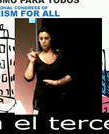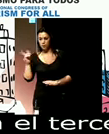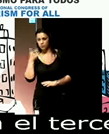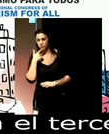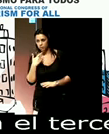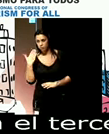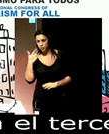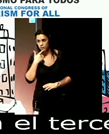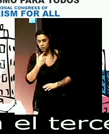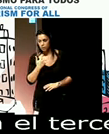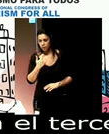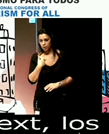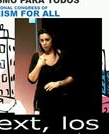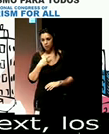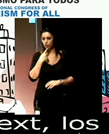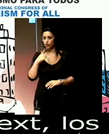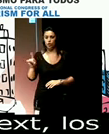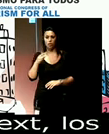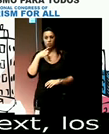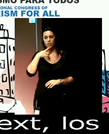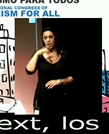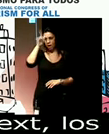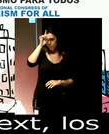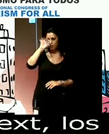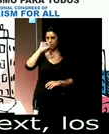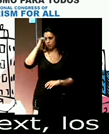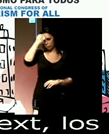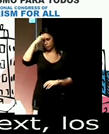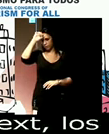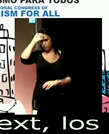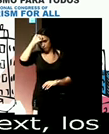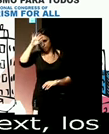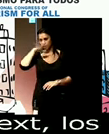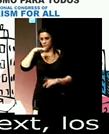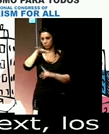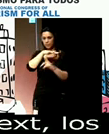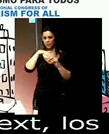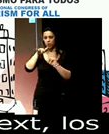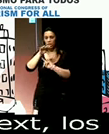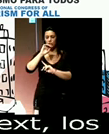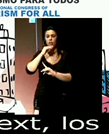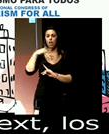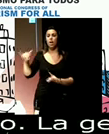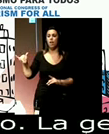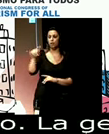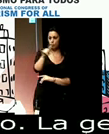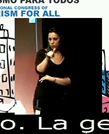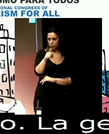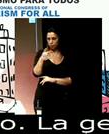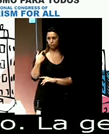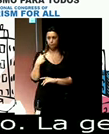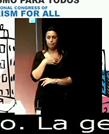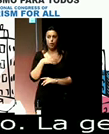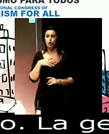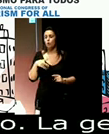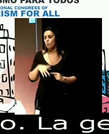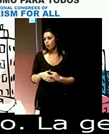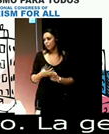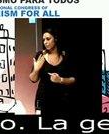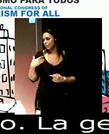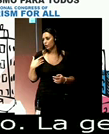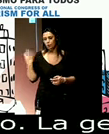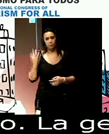to mention Berlin in the context of airports. Well, I cannot help it. I have to. We, in the